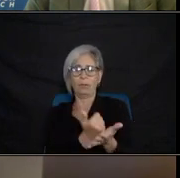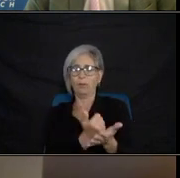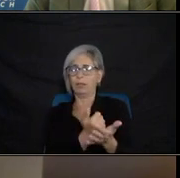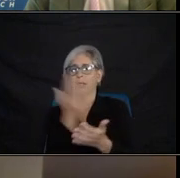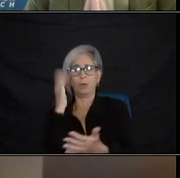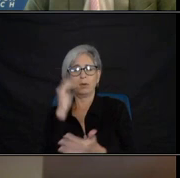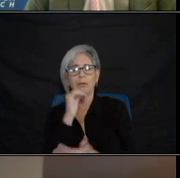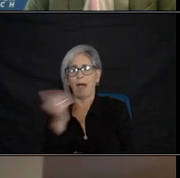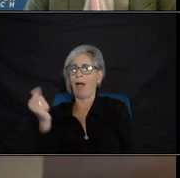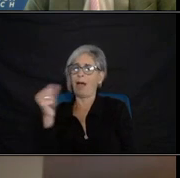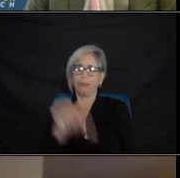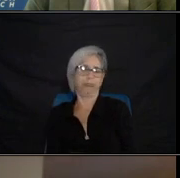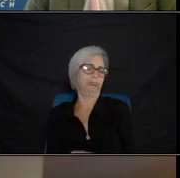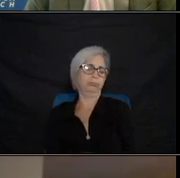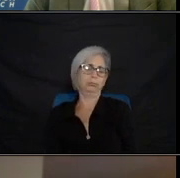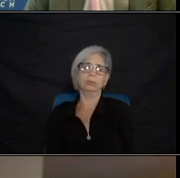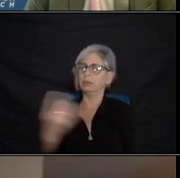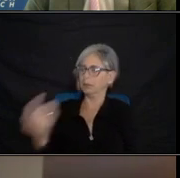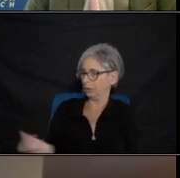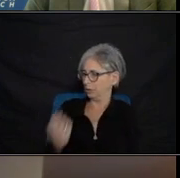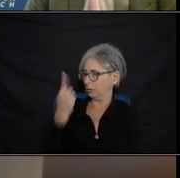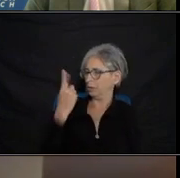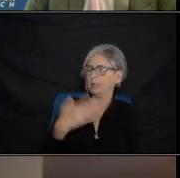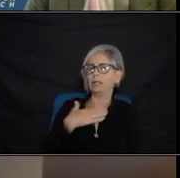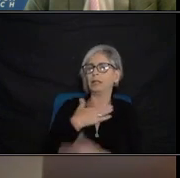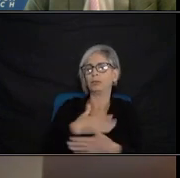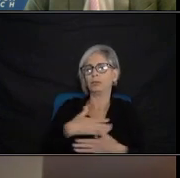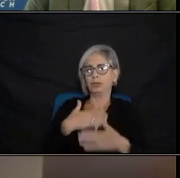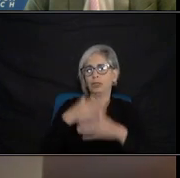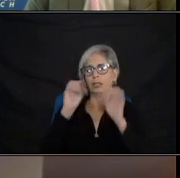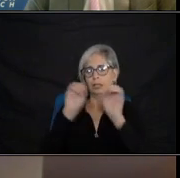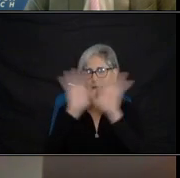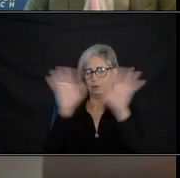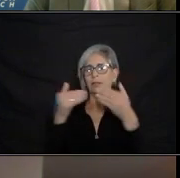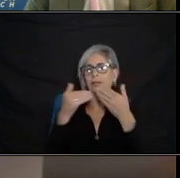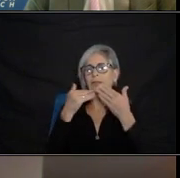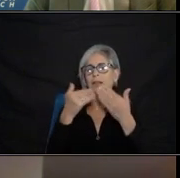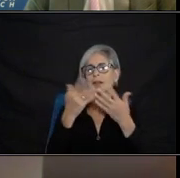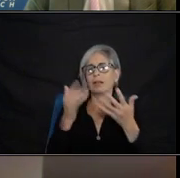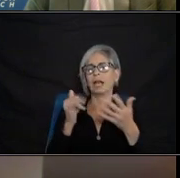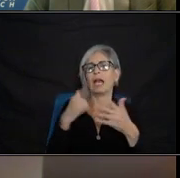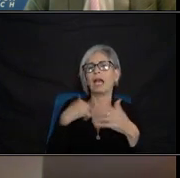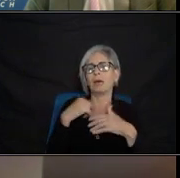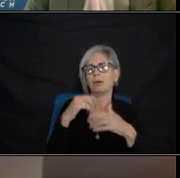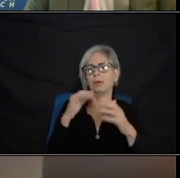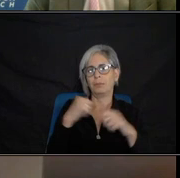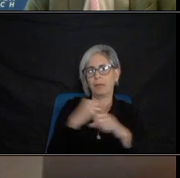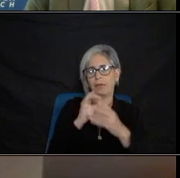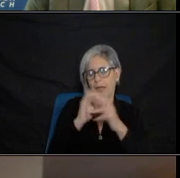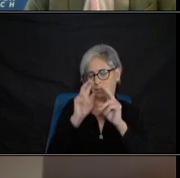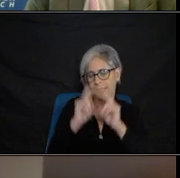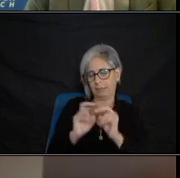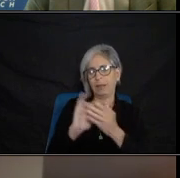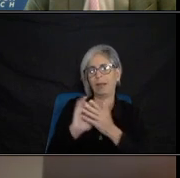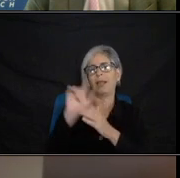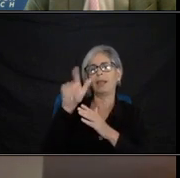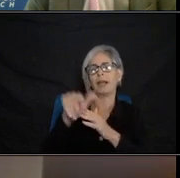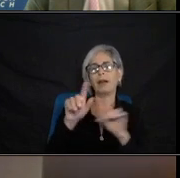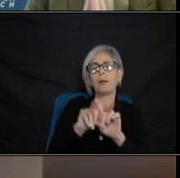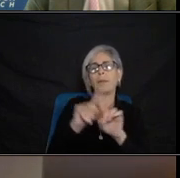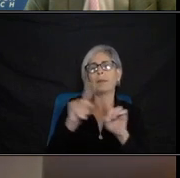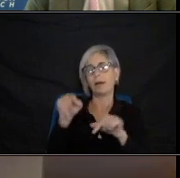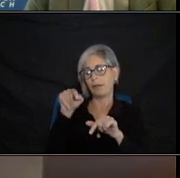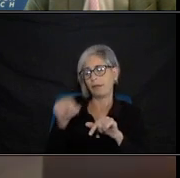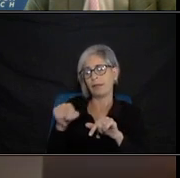approved. Understood, and I appreciate the clarification. At that point, I will make that assessment. But in terms of